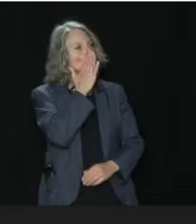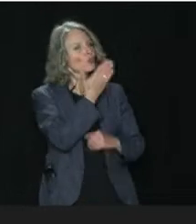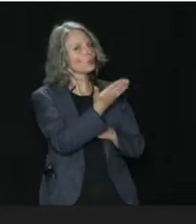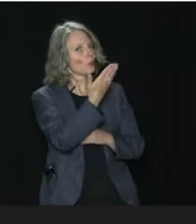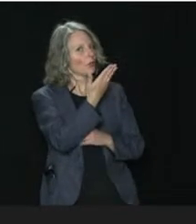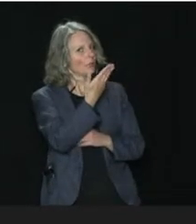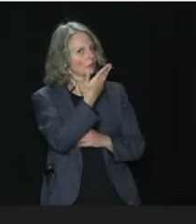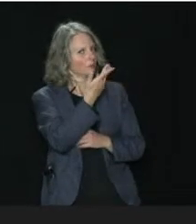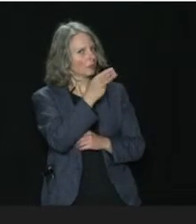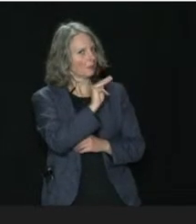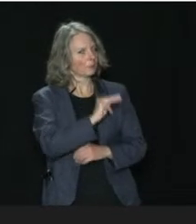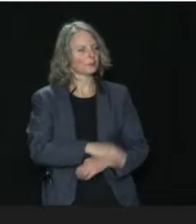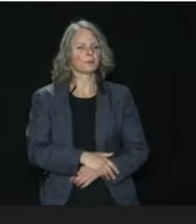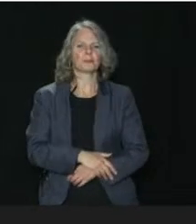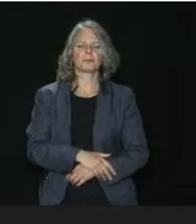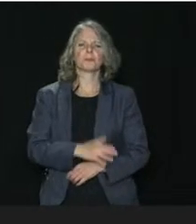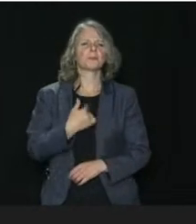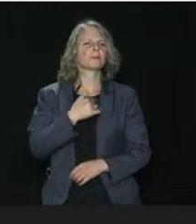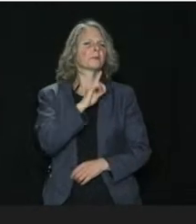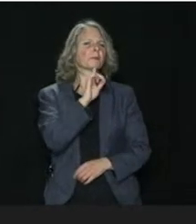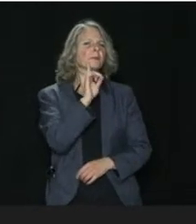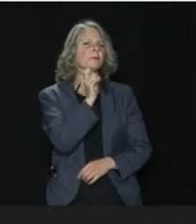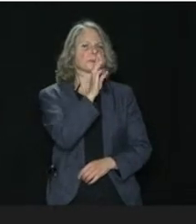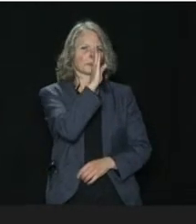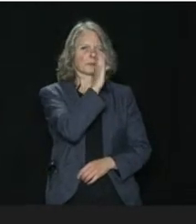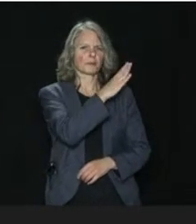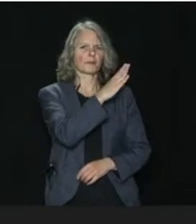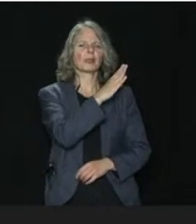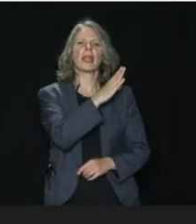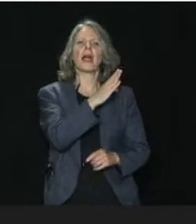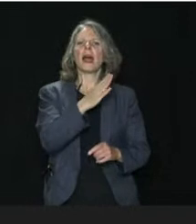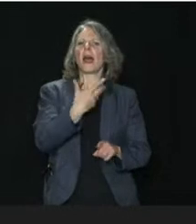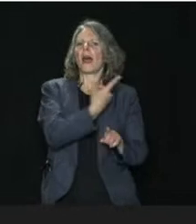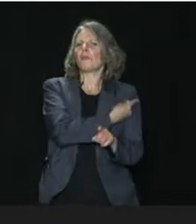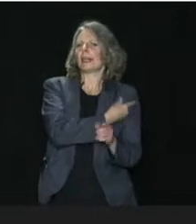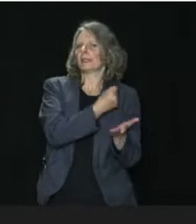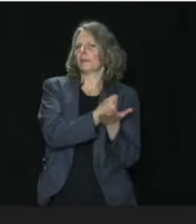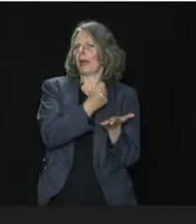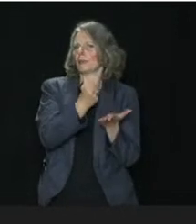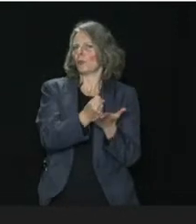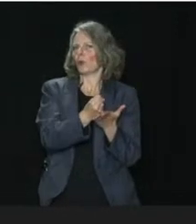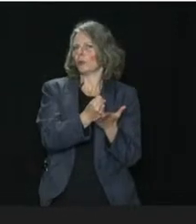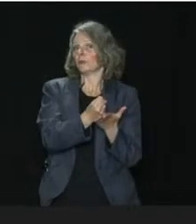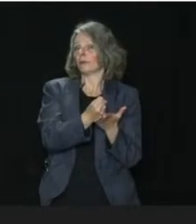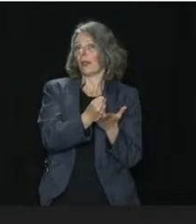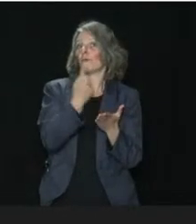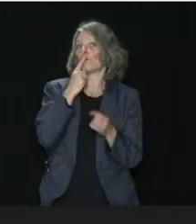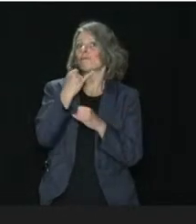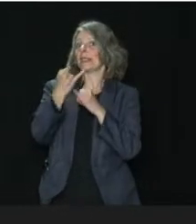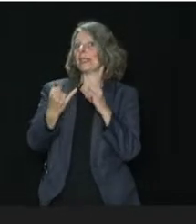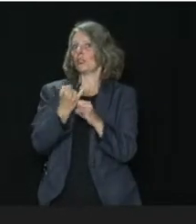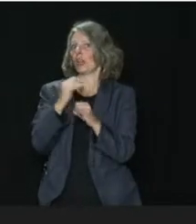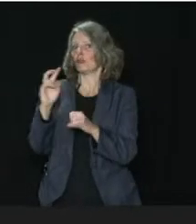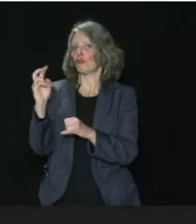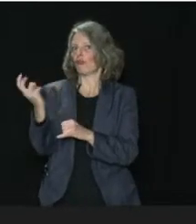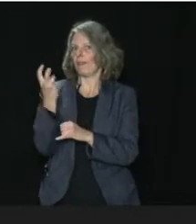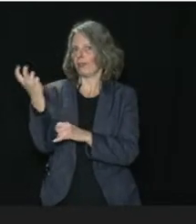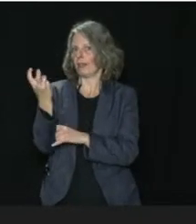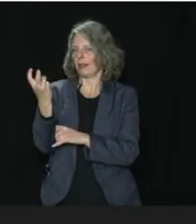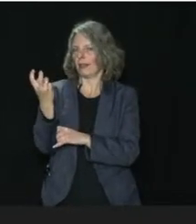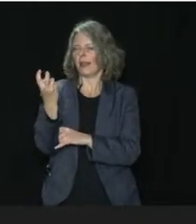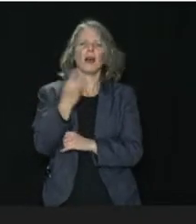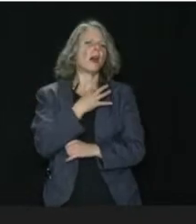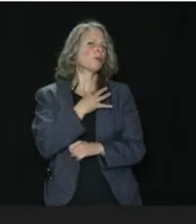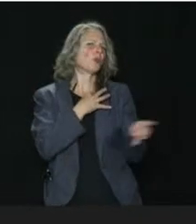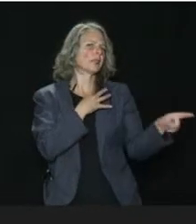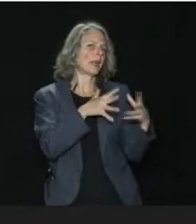you about vaccine passports for international travel. I'd like to know if the American administration has said what they think